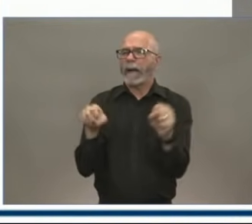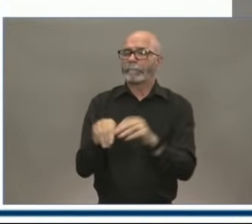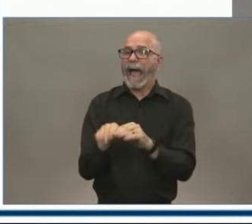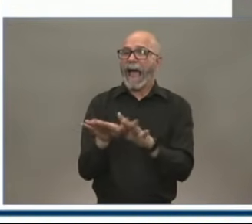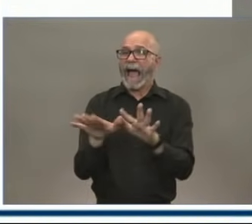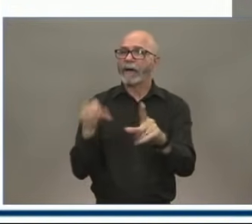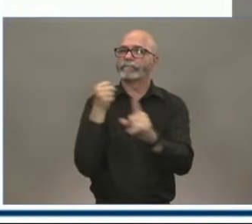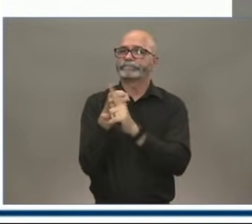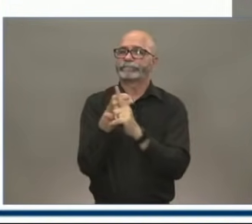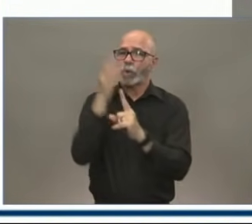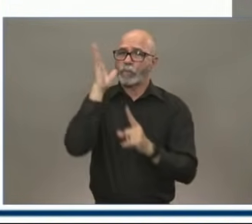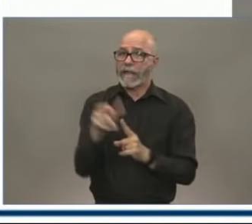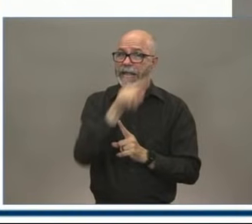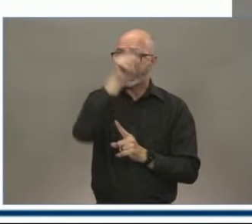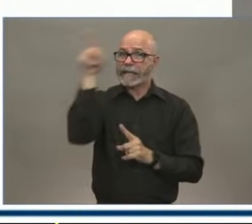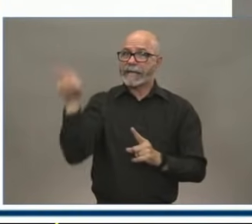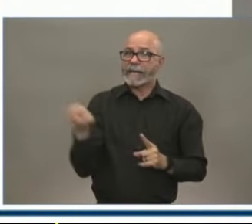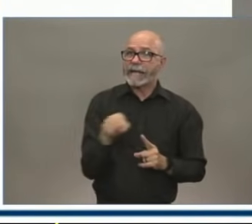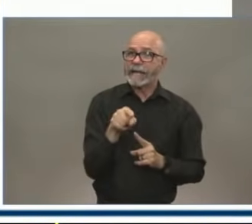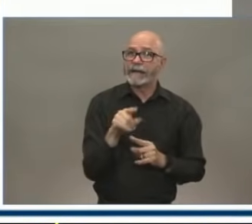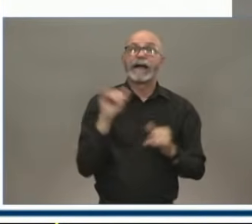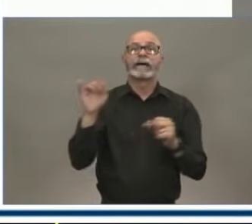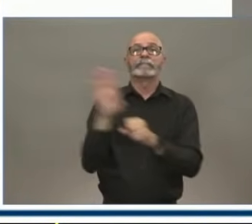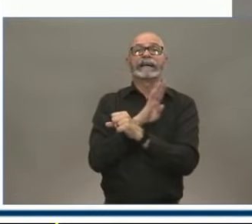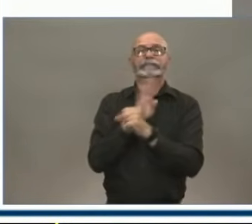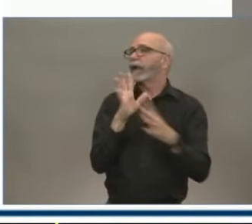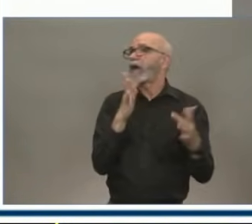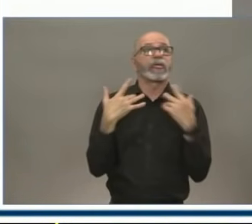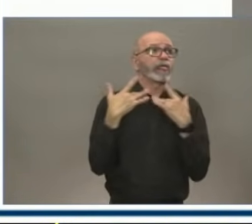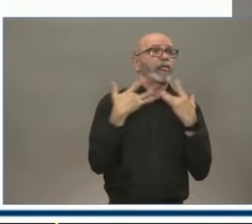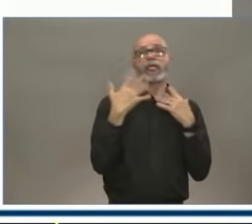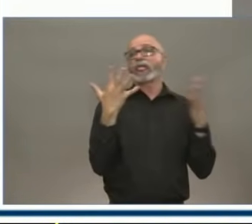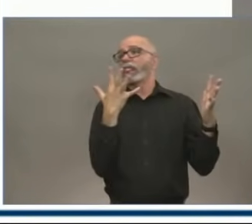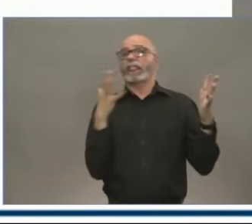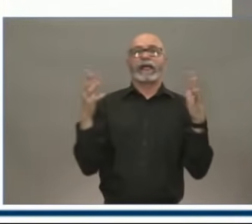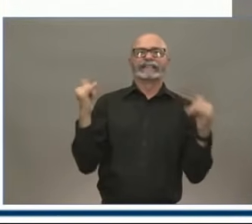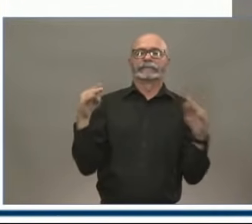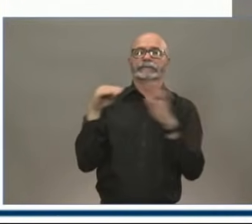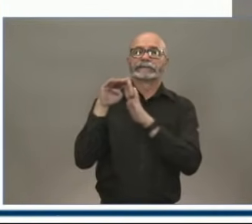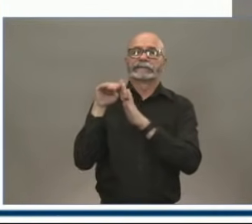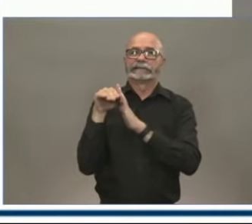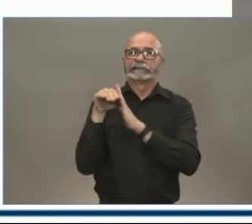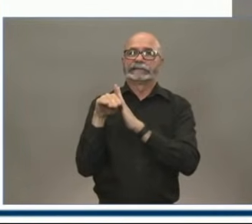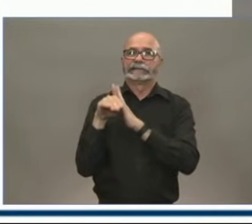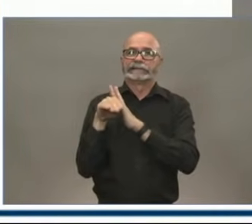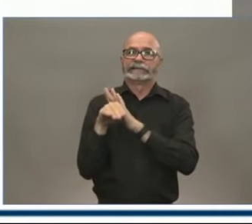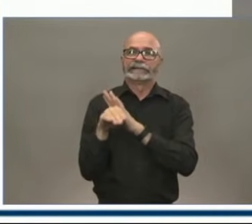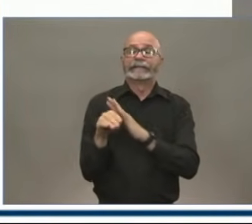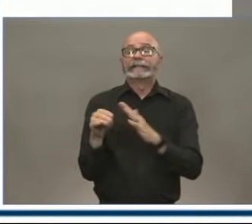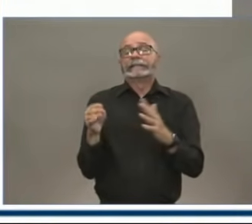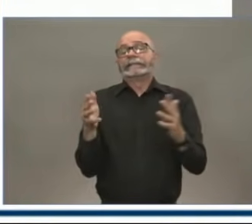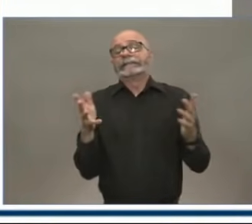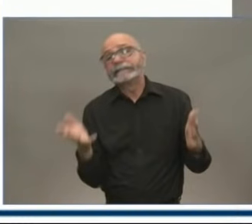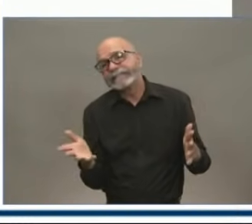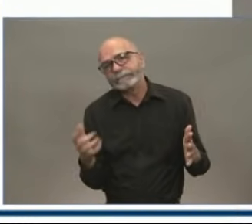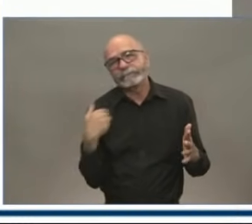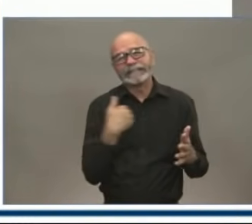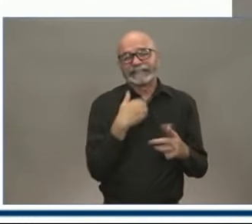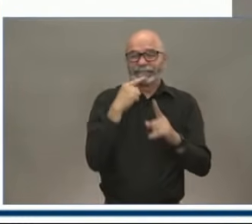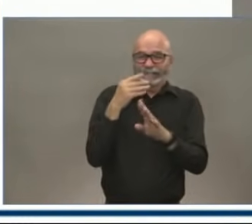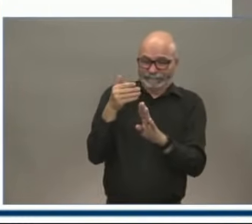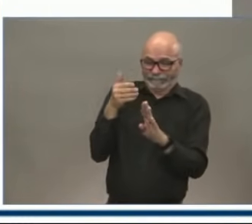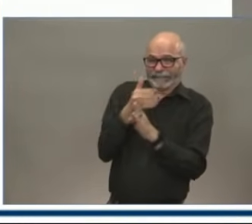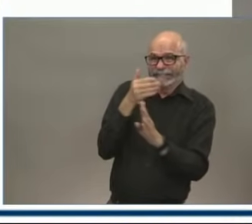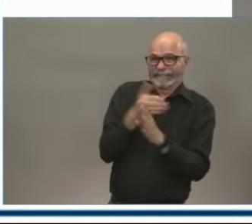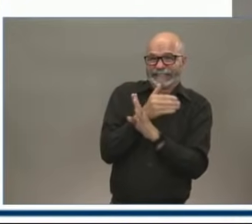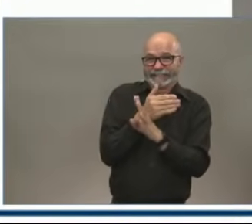their business was starting to drop off as well. So I think there was some adjustment about people's activities even prior to us putting